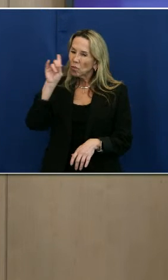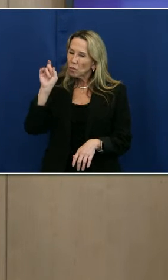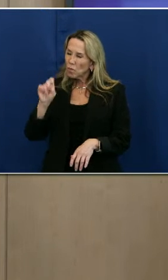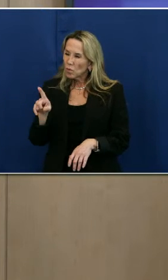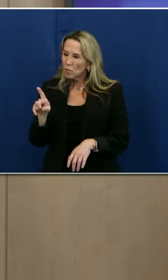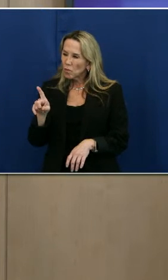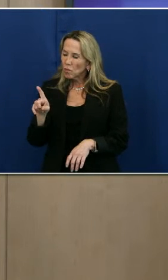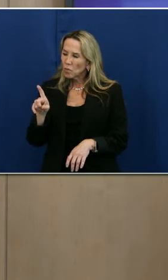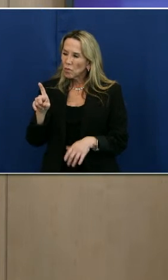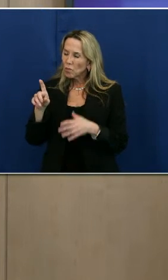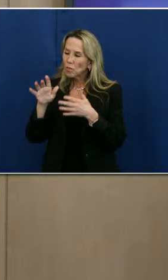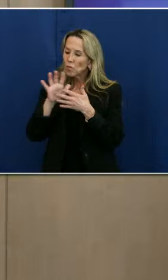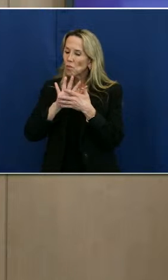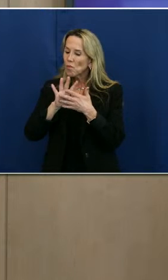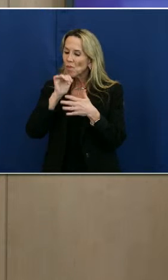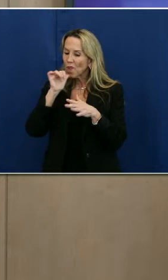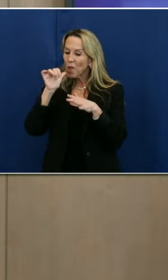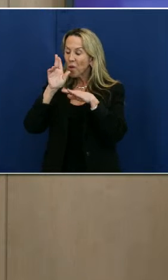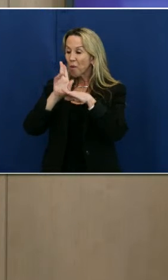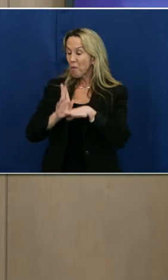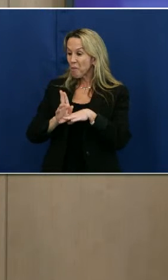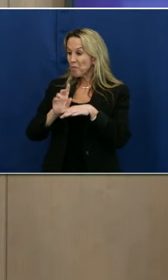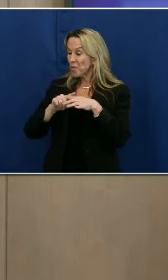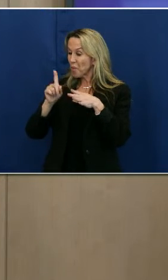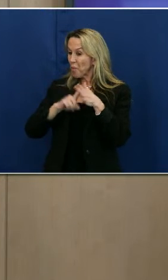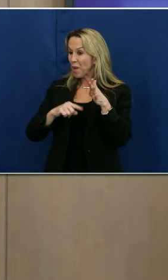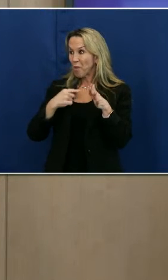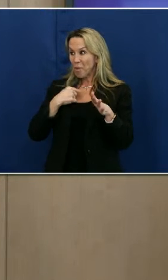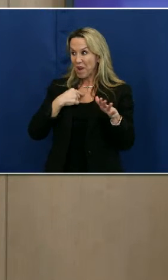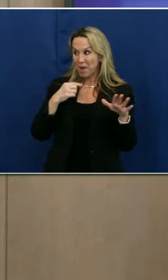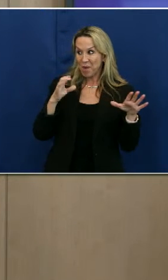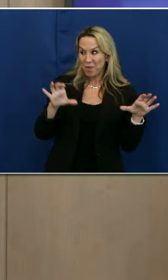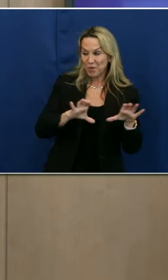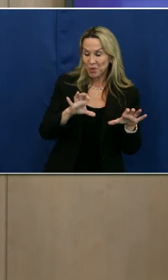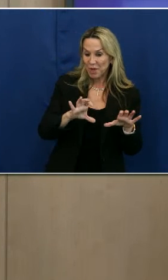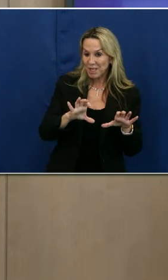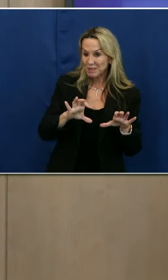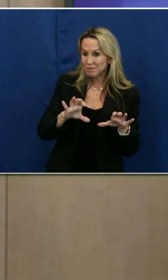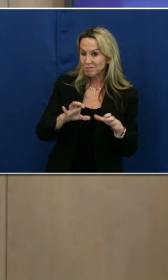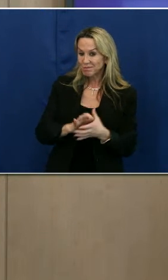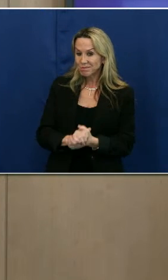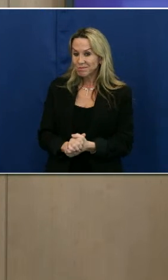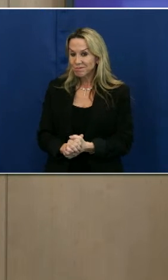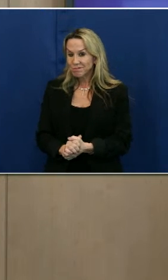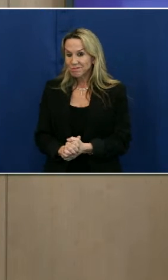bit different from what we are actually doing. Early on, we